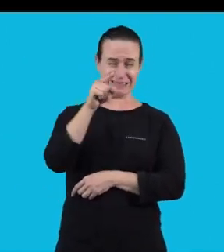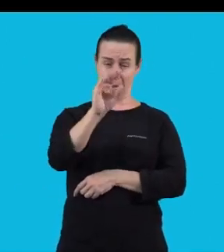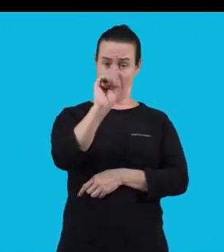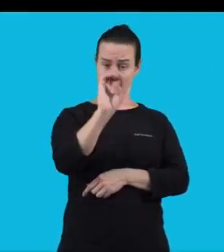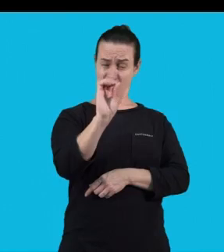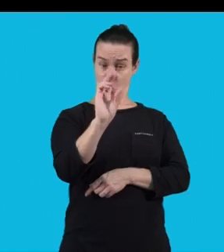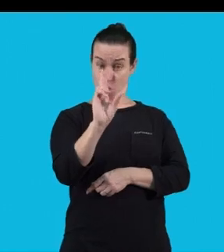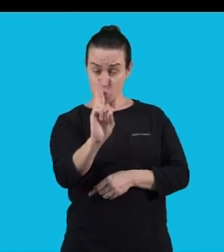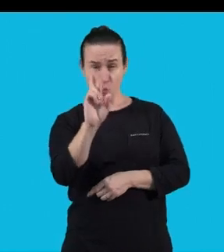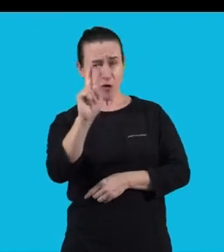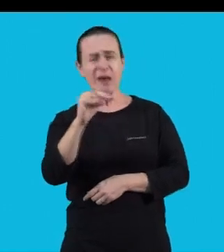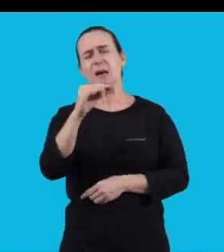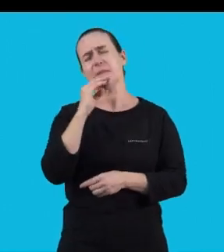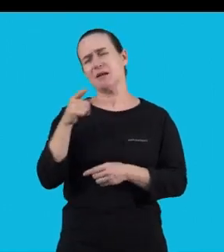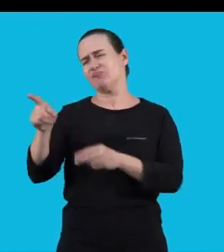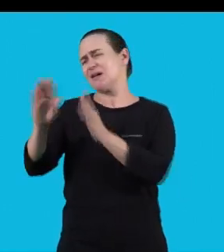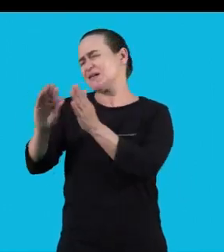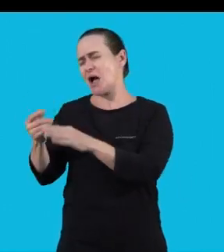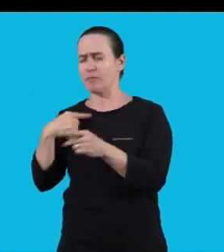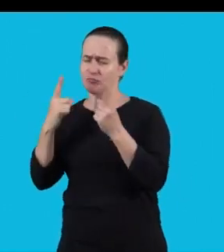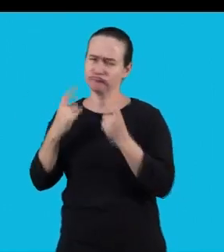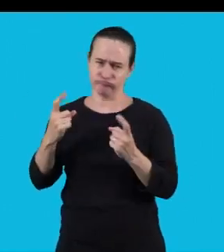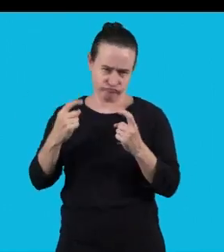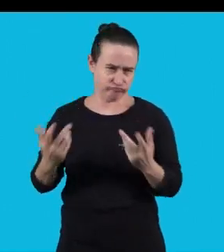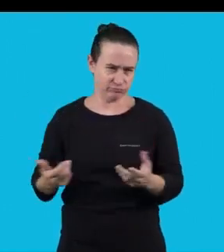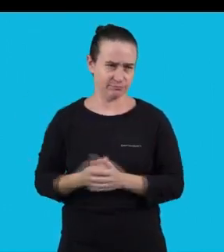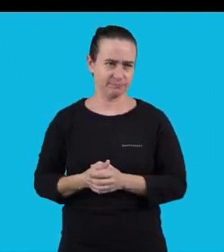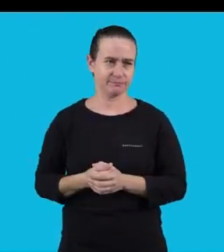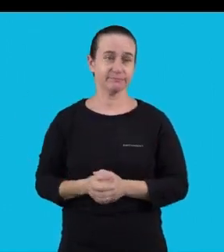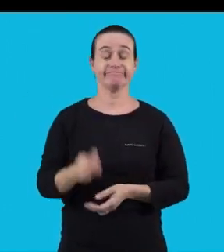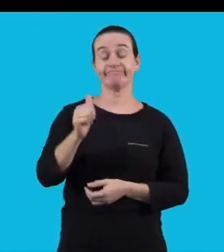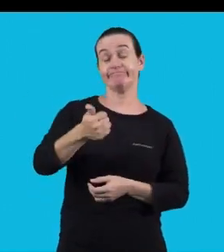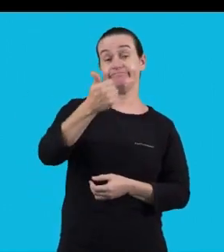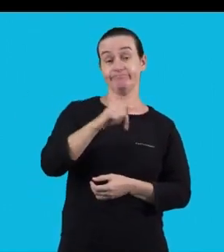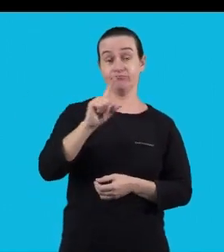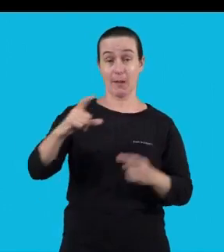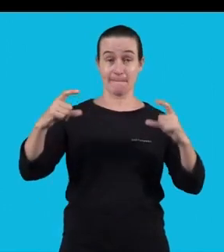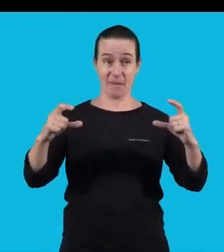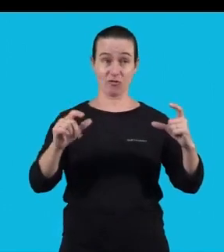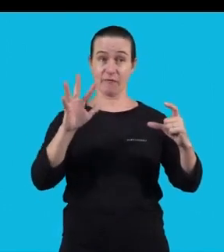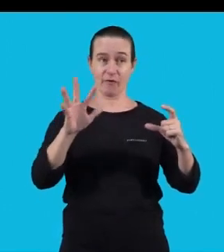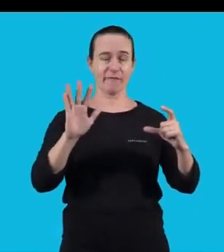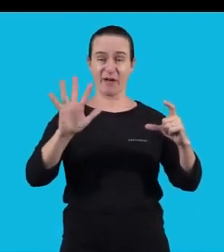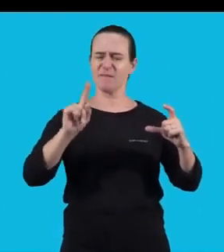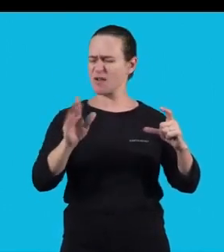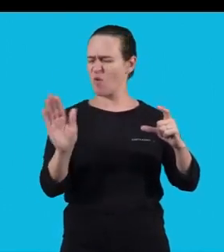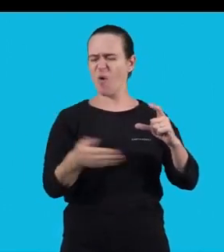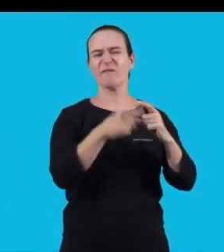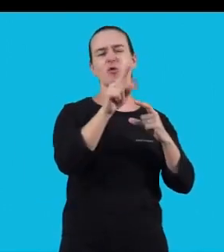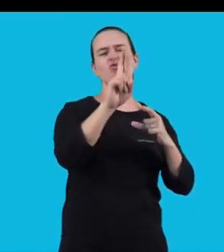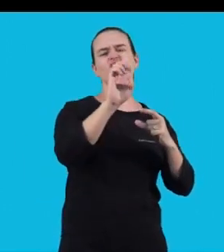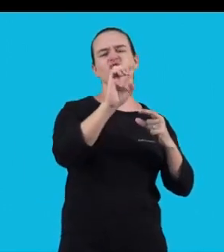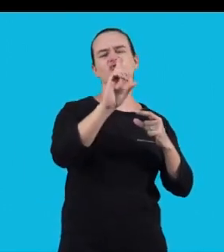to grieve. Then question 5.9, refer to paragraph 5, remove the